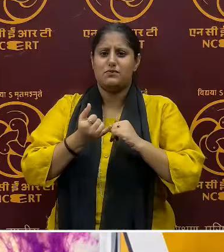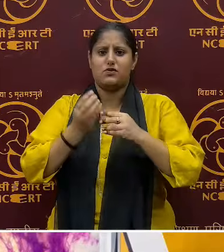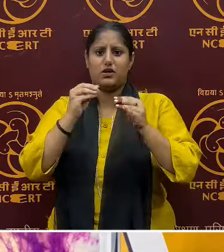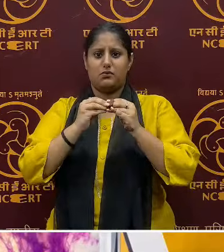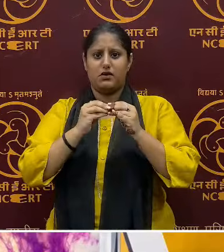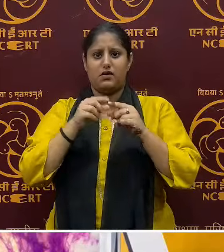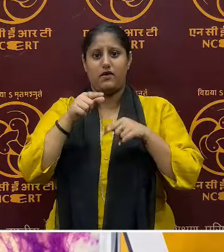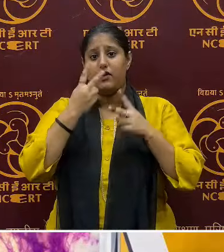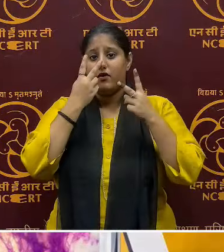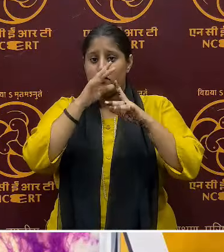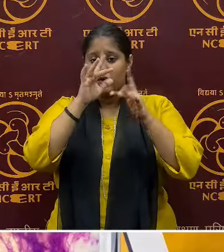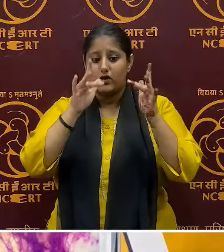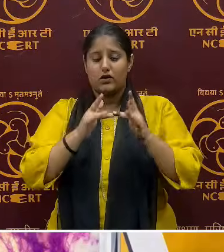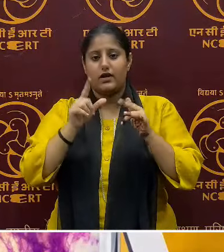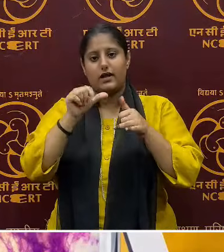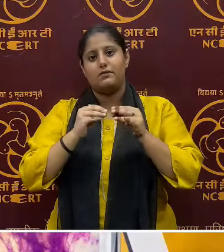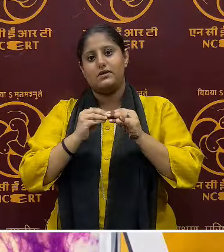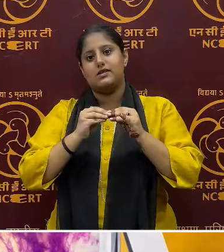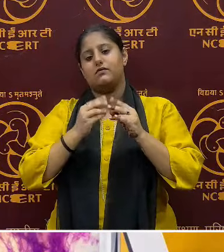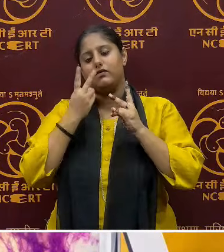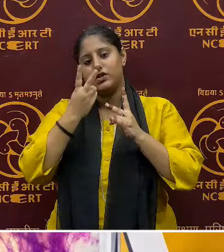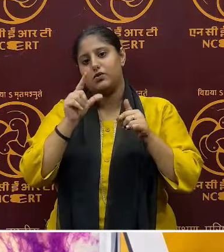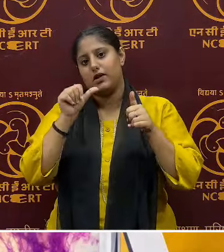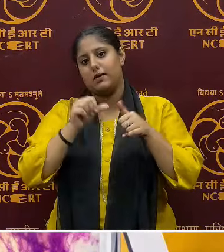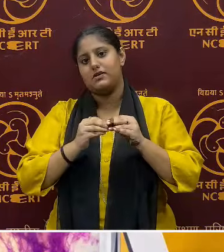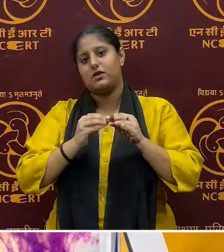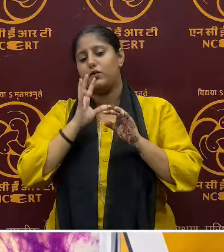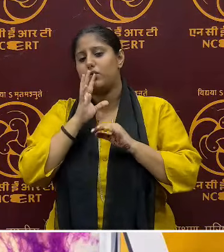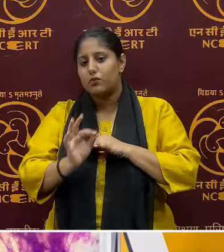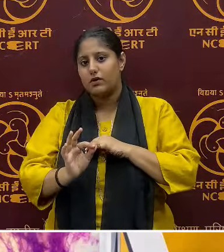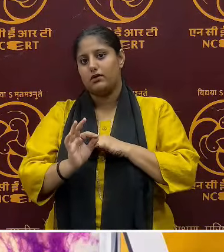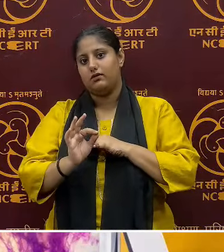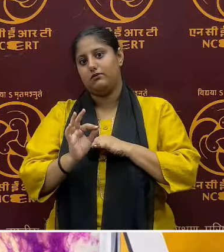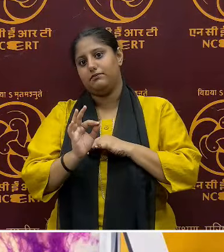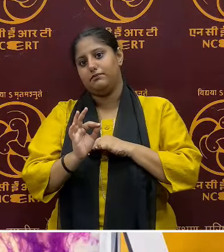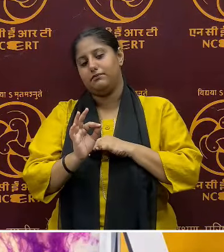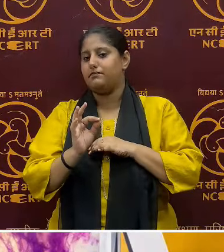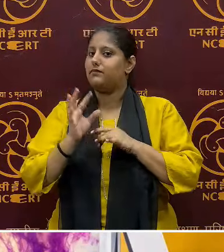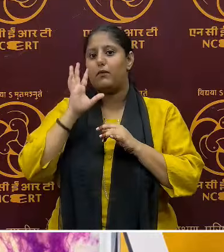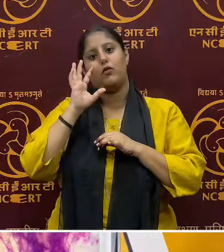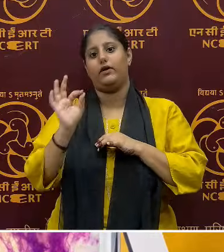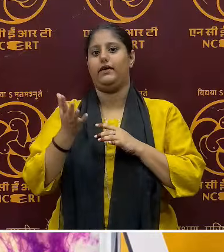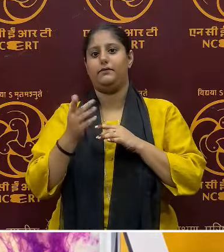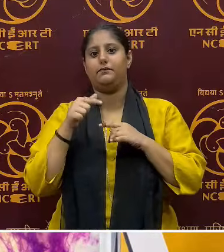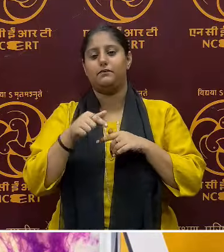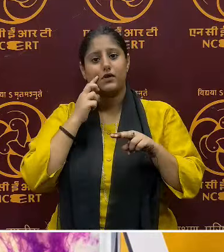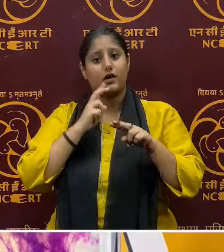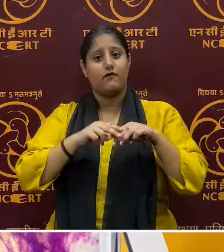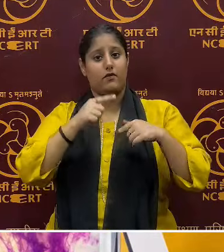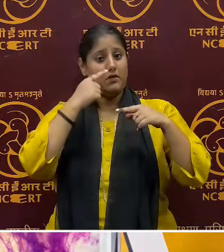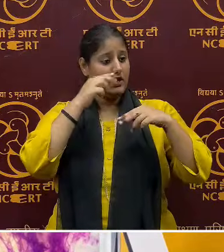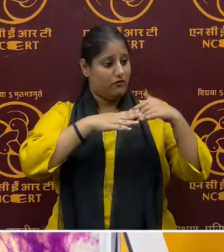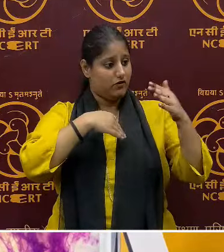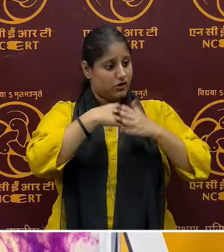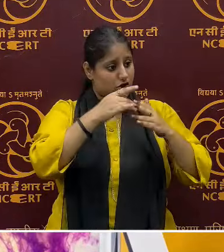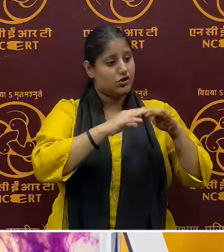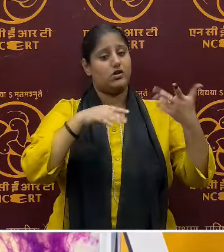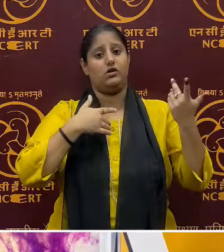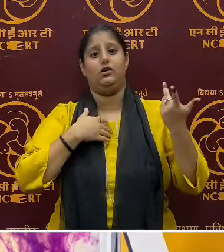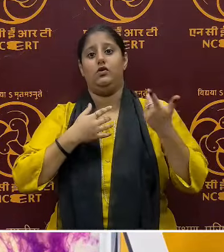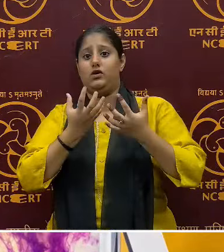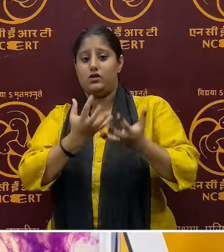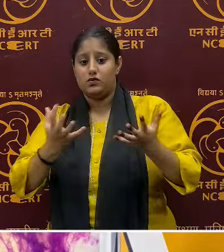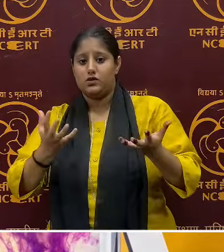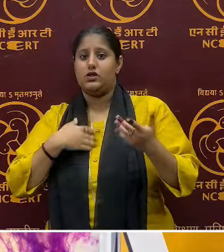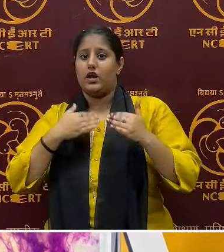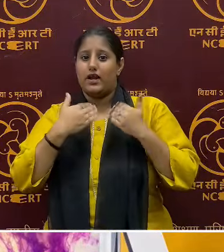labs are very important. Exactly, you made a very valid point. Well, the places where we have limited infrastructure, resources are not